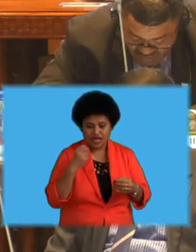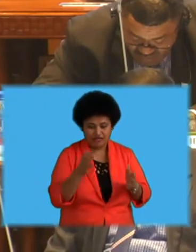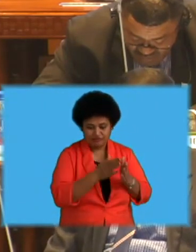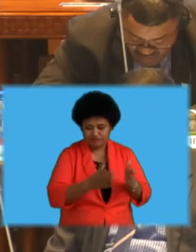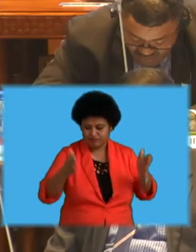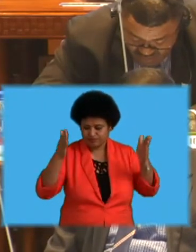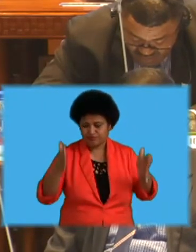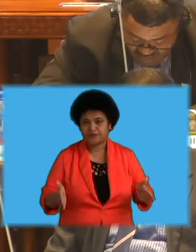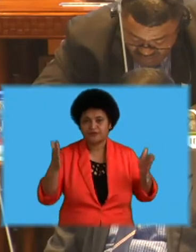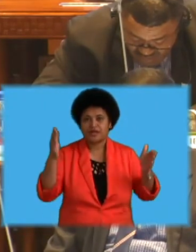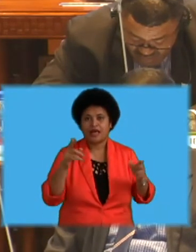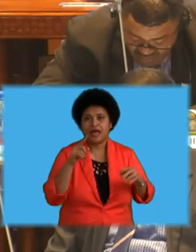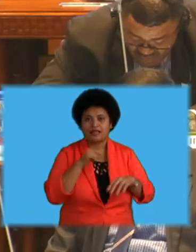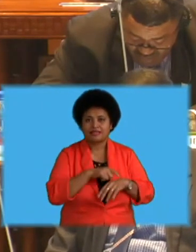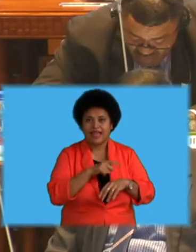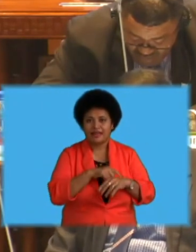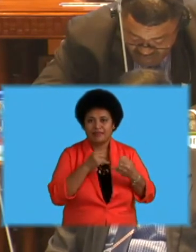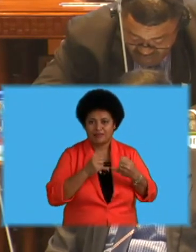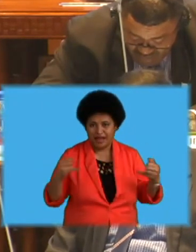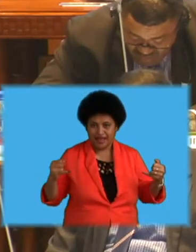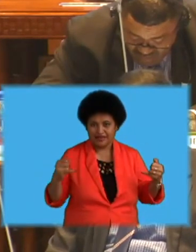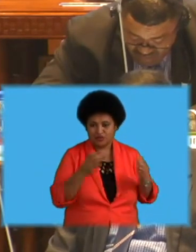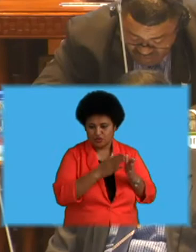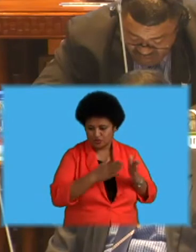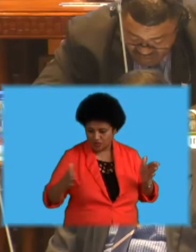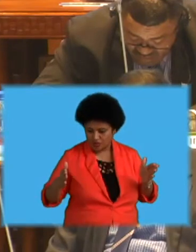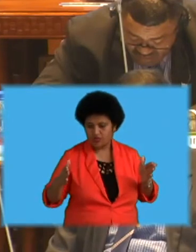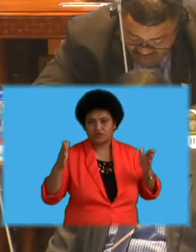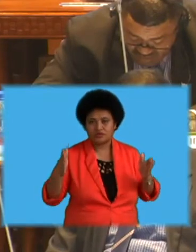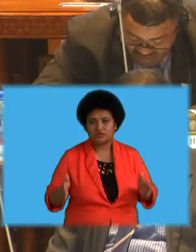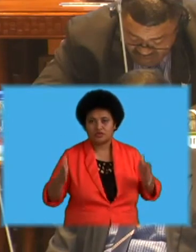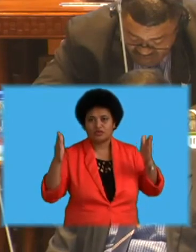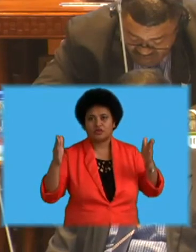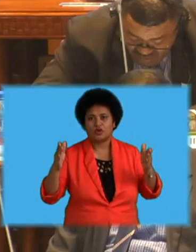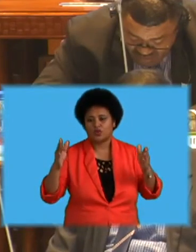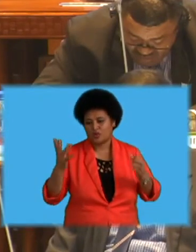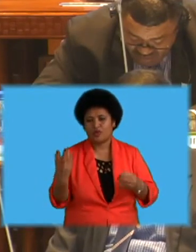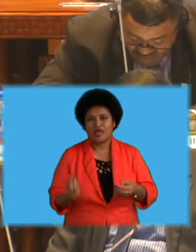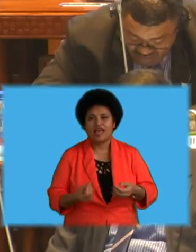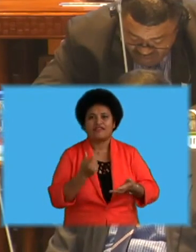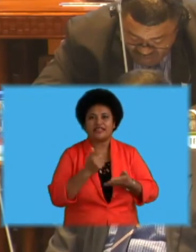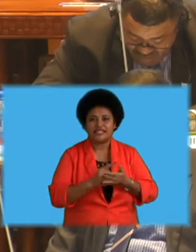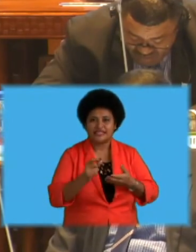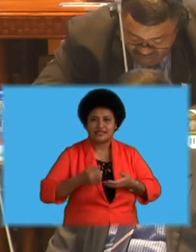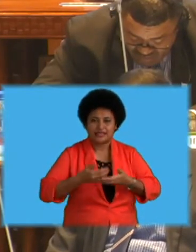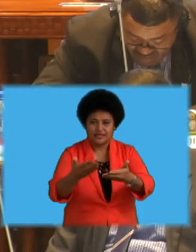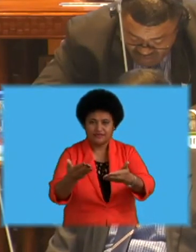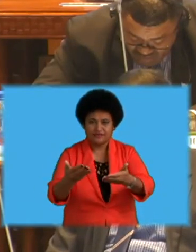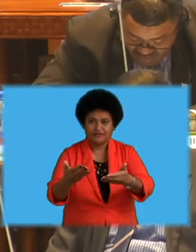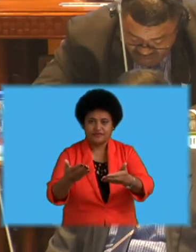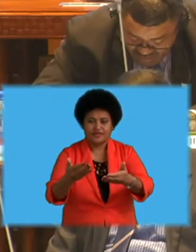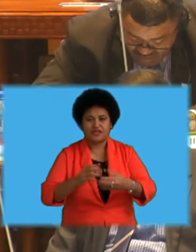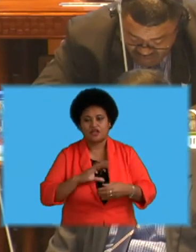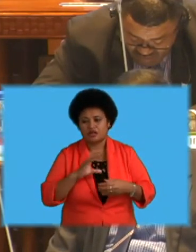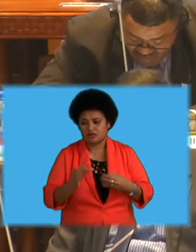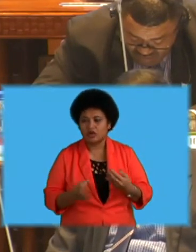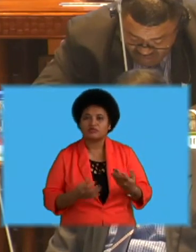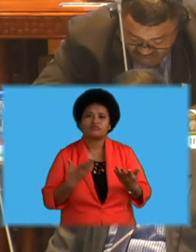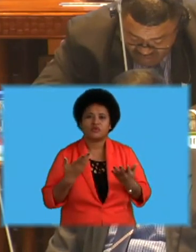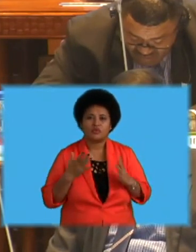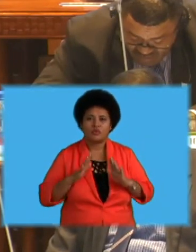that people know for sure that within that particular time they will have their recess renewed, provided they provide all the